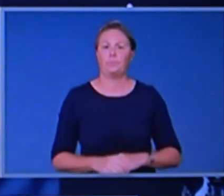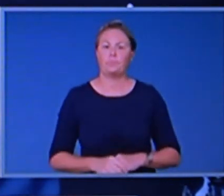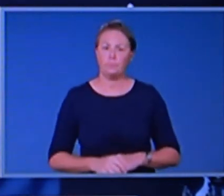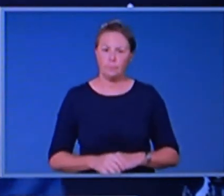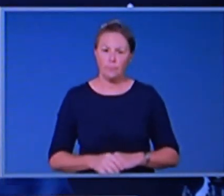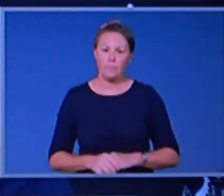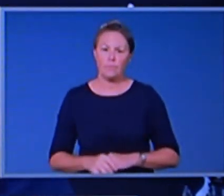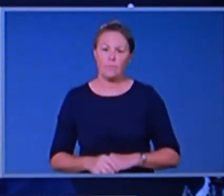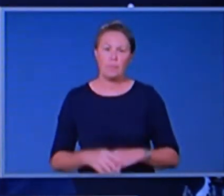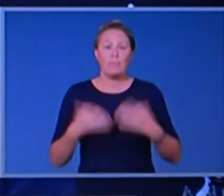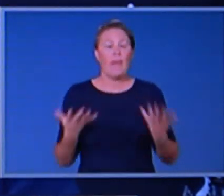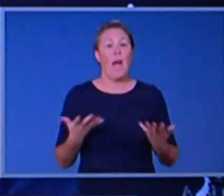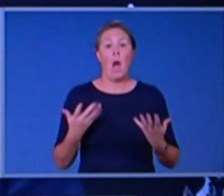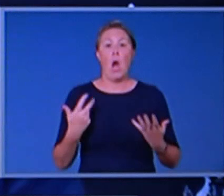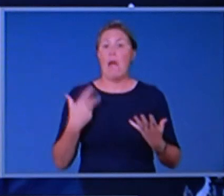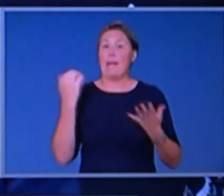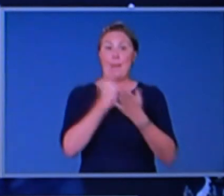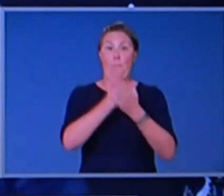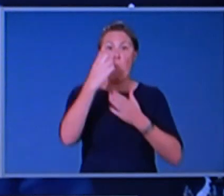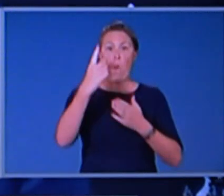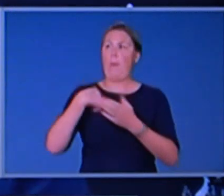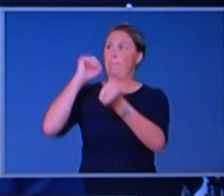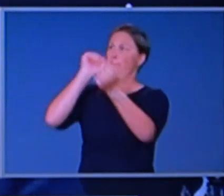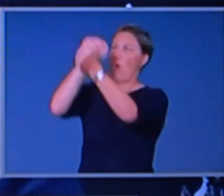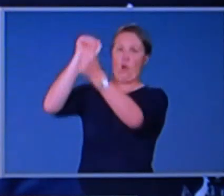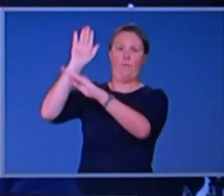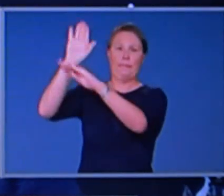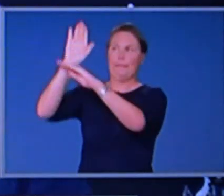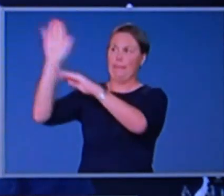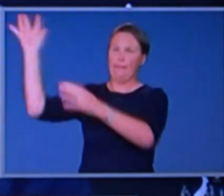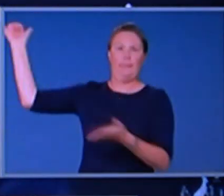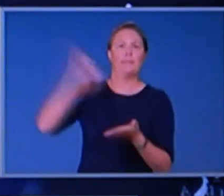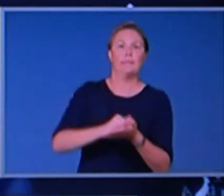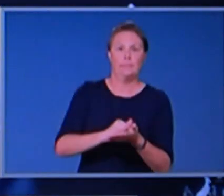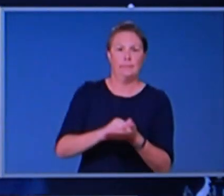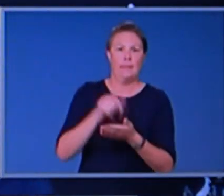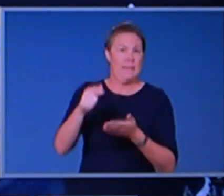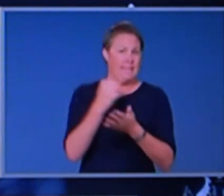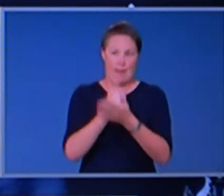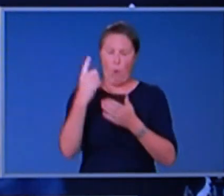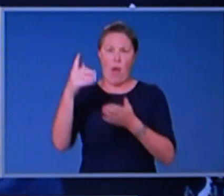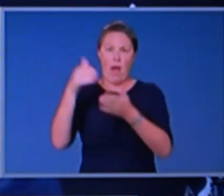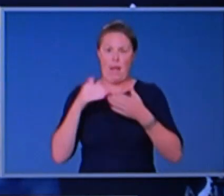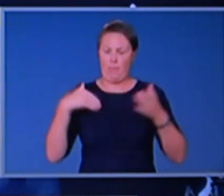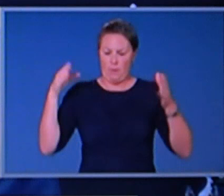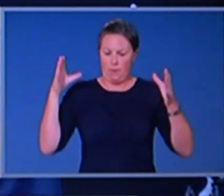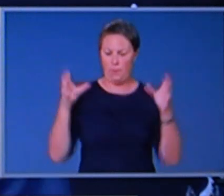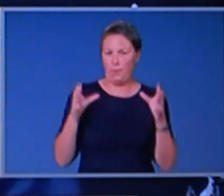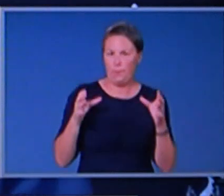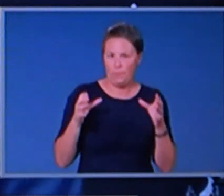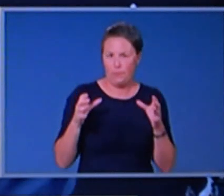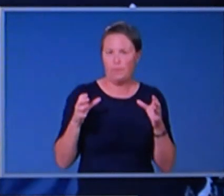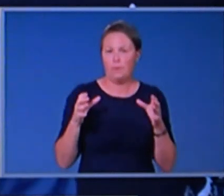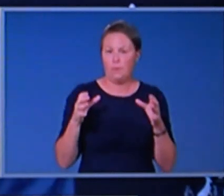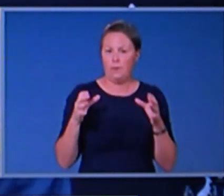of the border measures that we took in March. So as I've said on many occasions, we were unusual